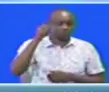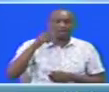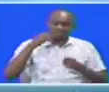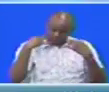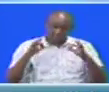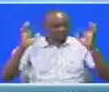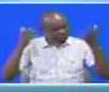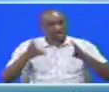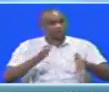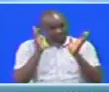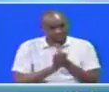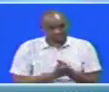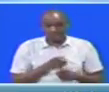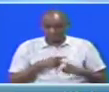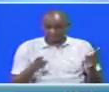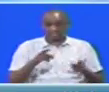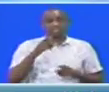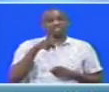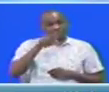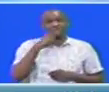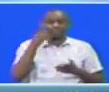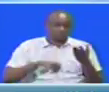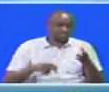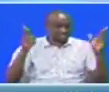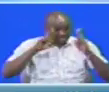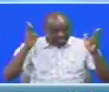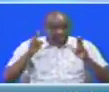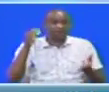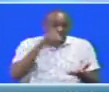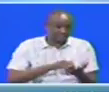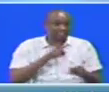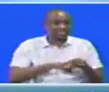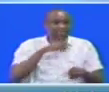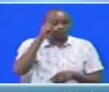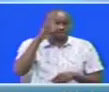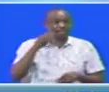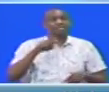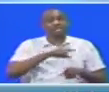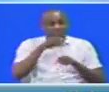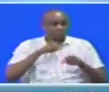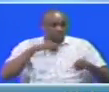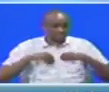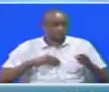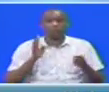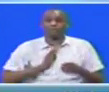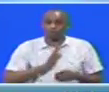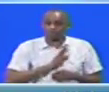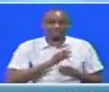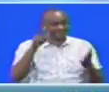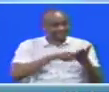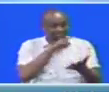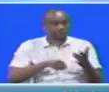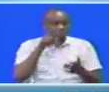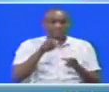fair manner. However, Ojaamong says he is ready for a repeat after the ODM National Elections Board nullified the